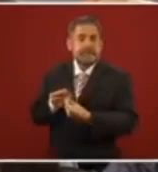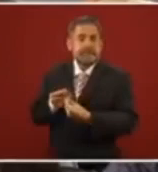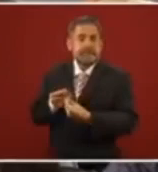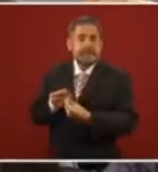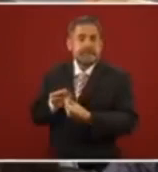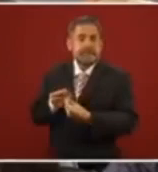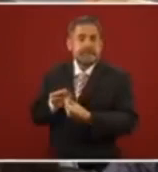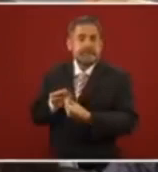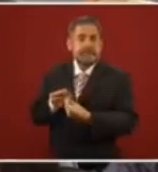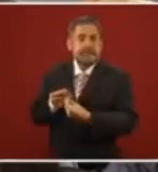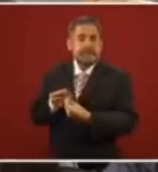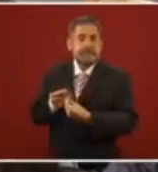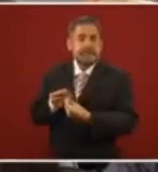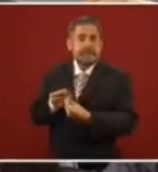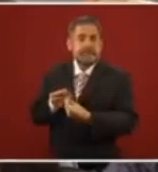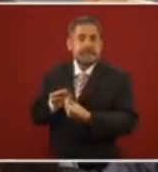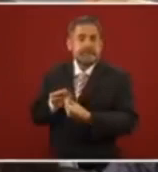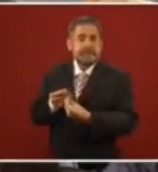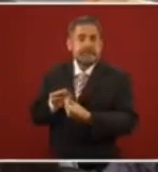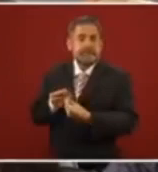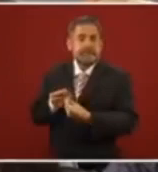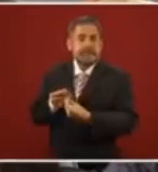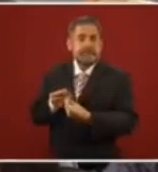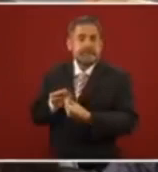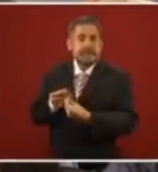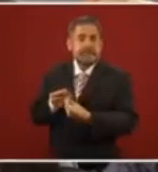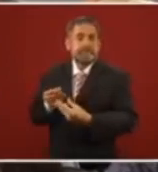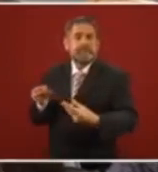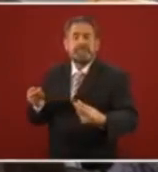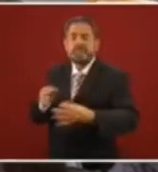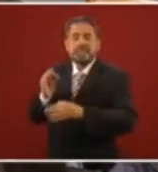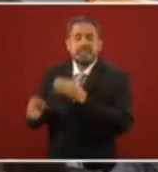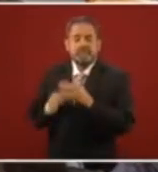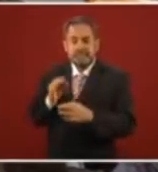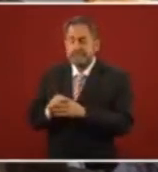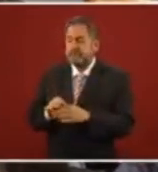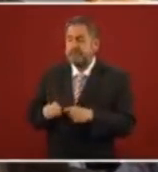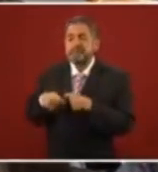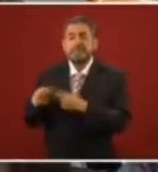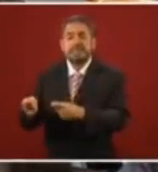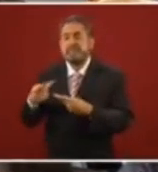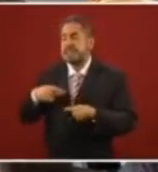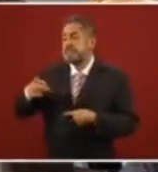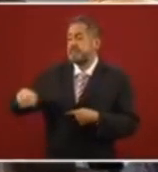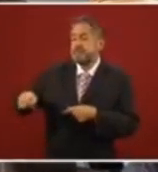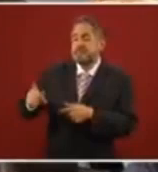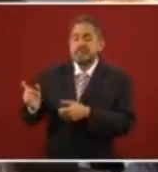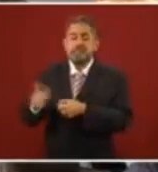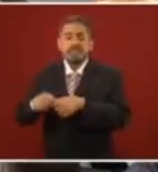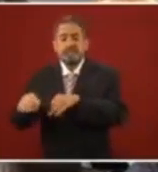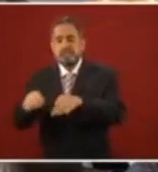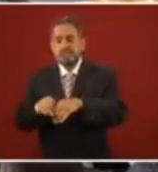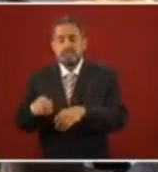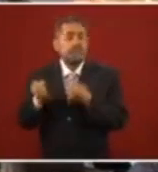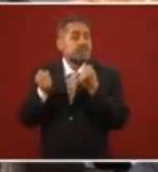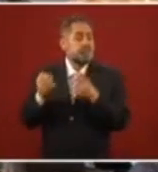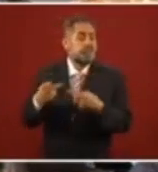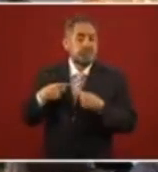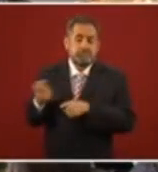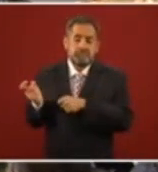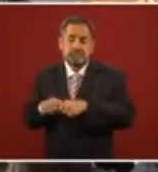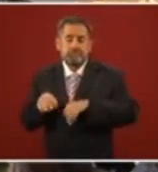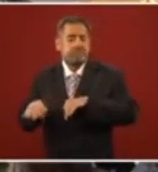on that I did a video on that if you'd like to watch it se da trabajo muchos empleos